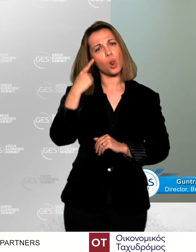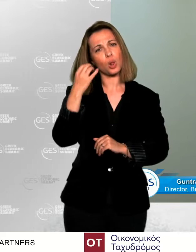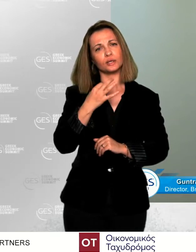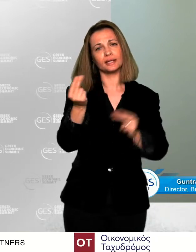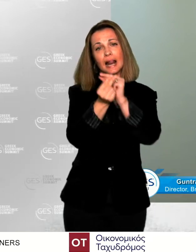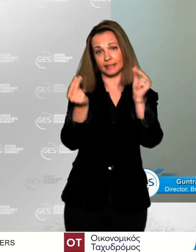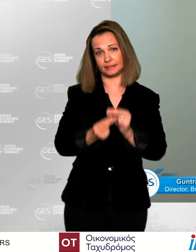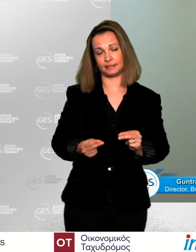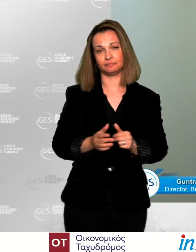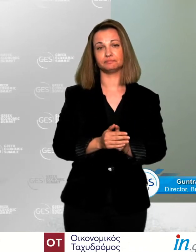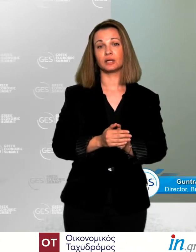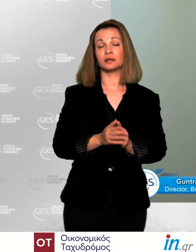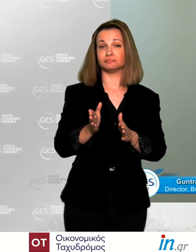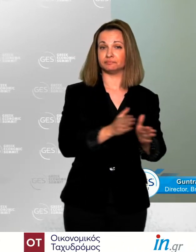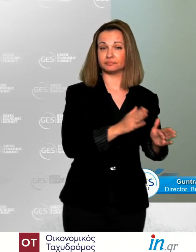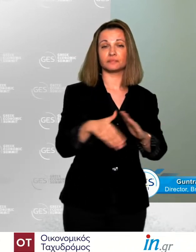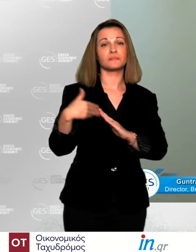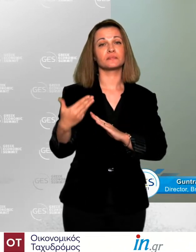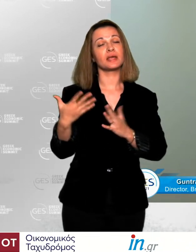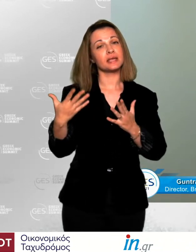EU. It is being used